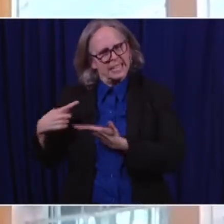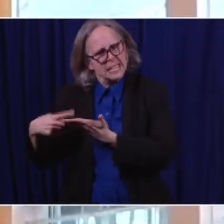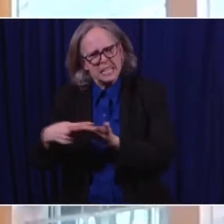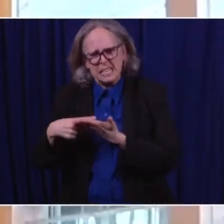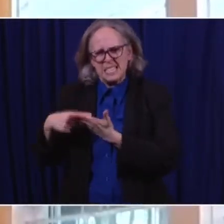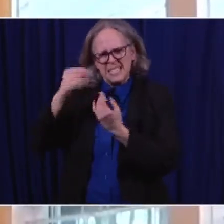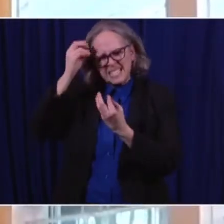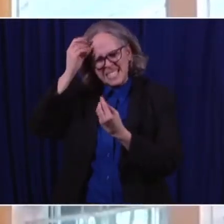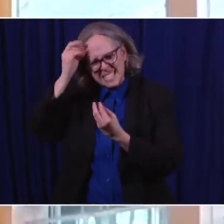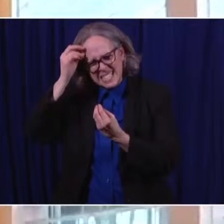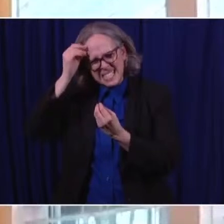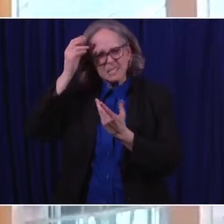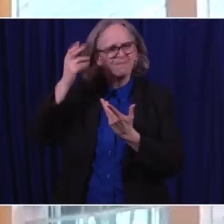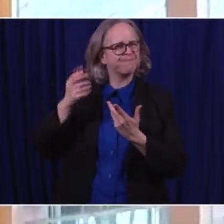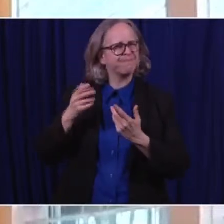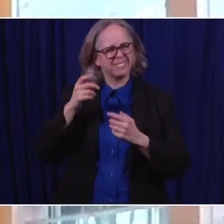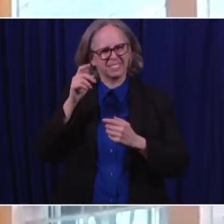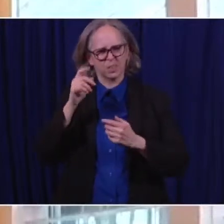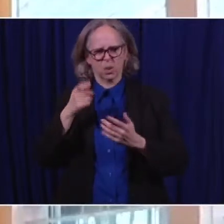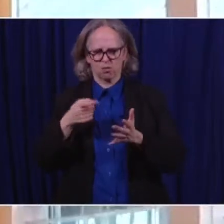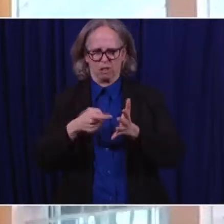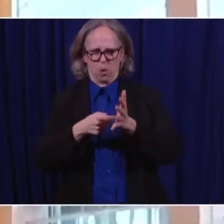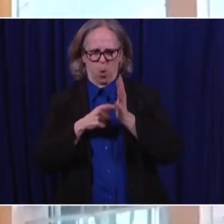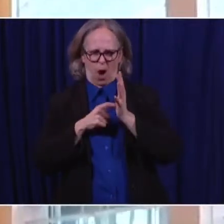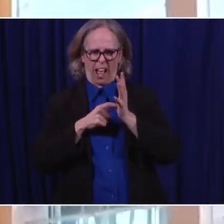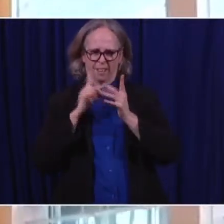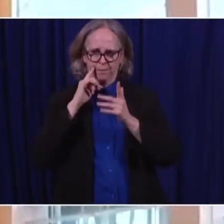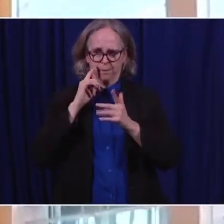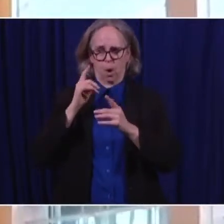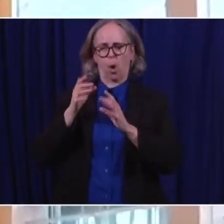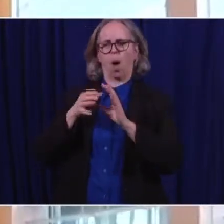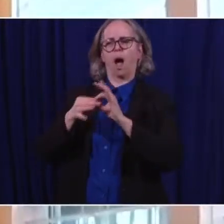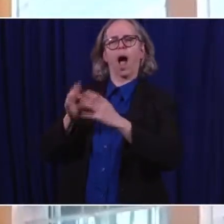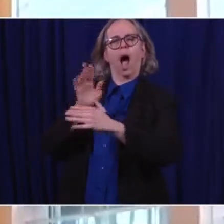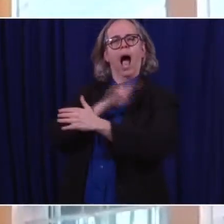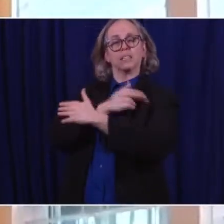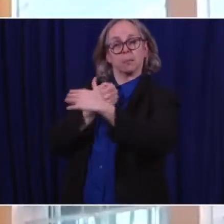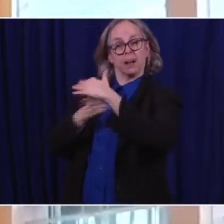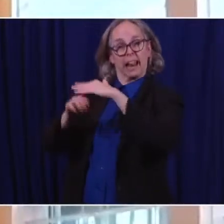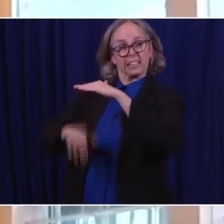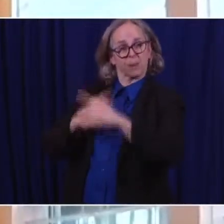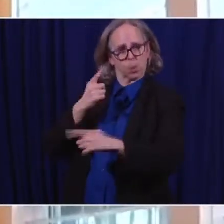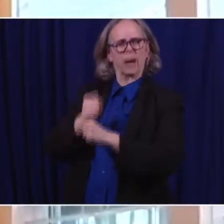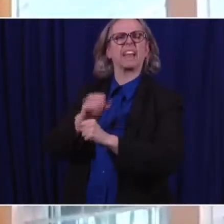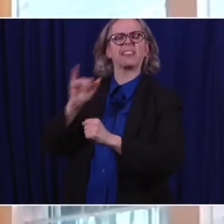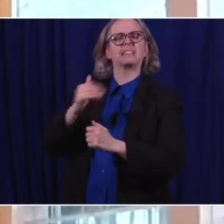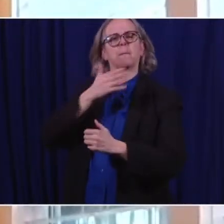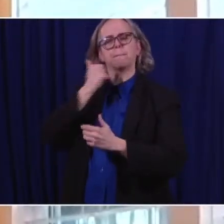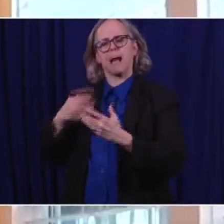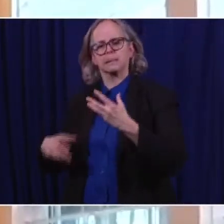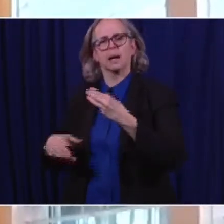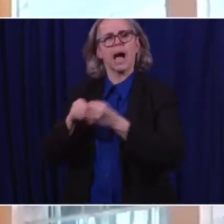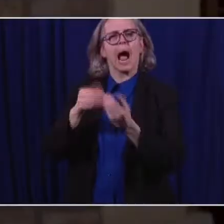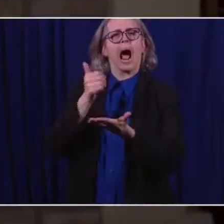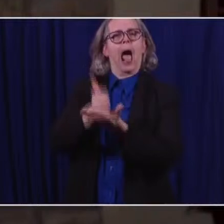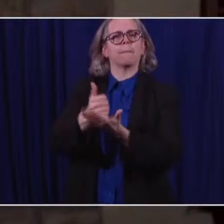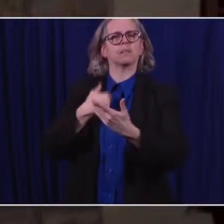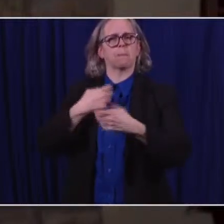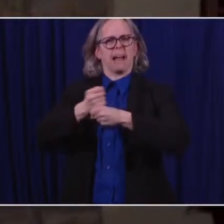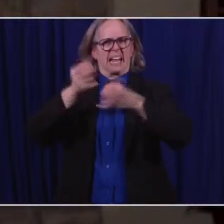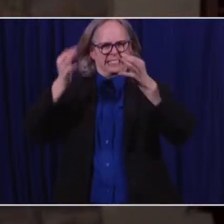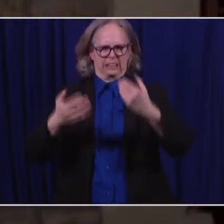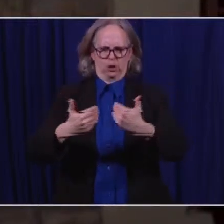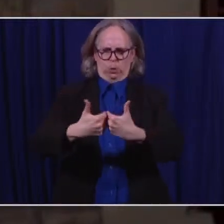be the most equitable way to approach that question. Next question is from